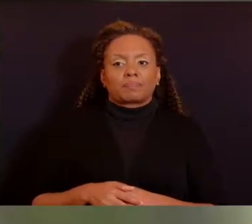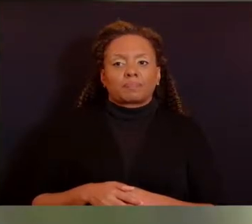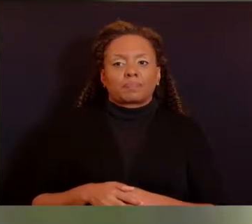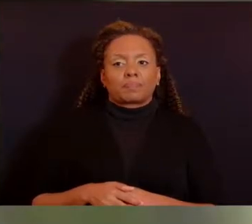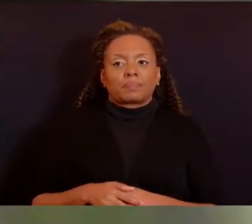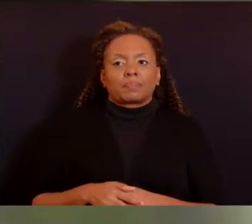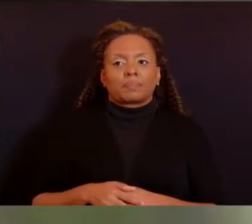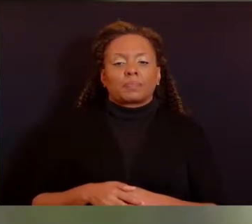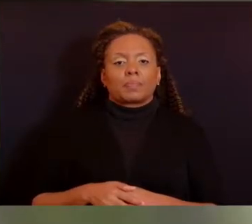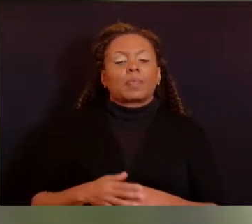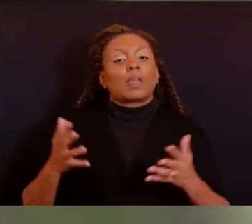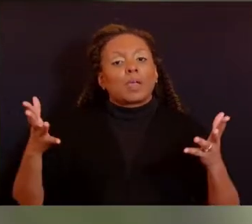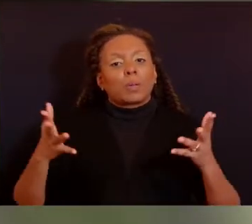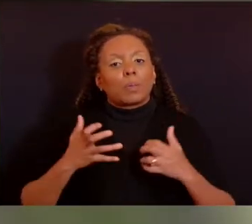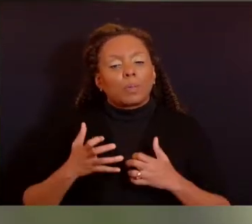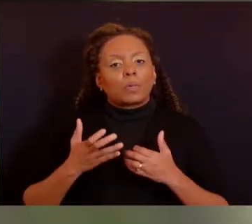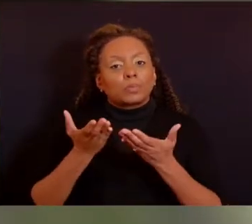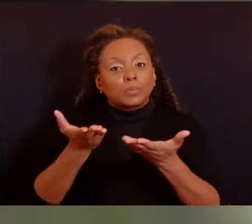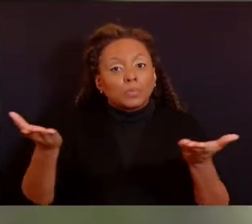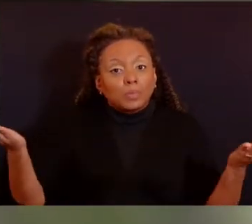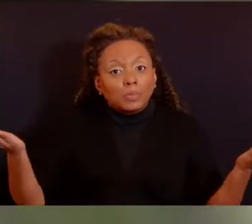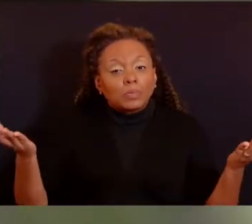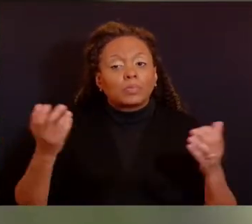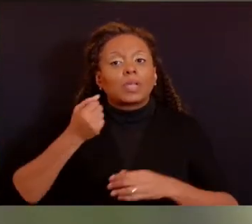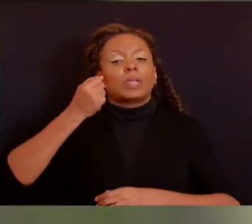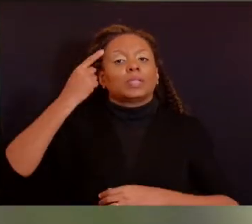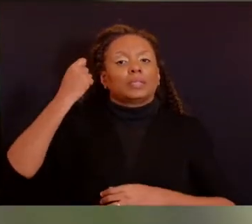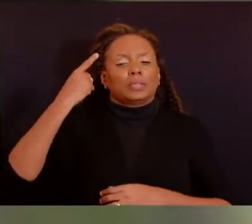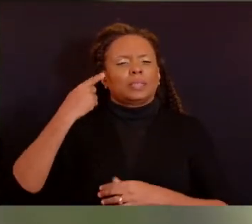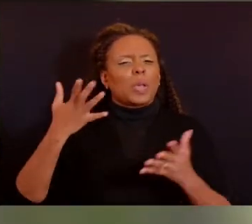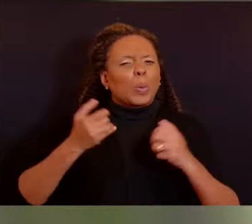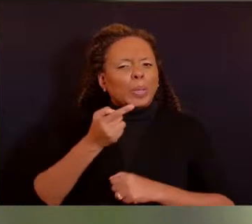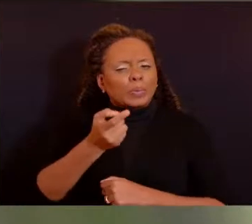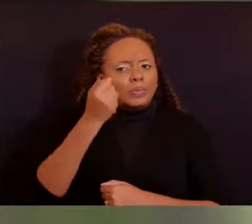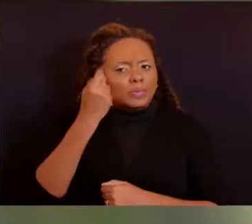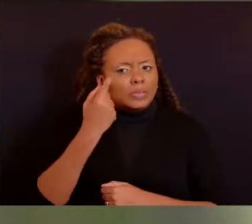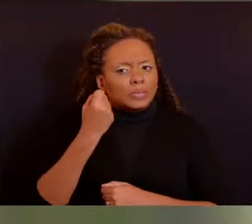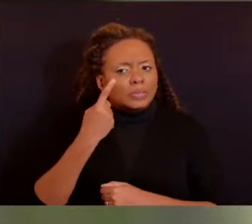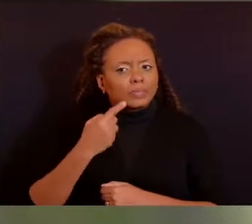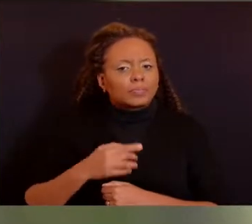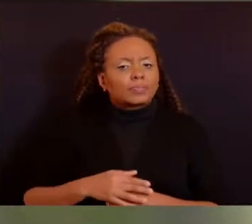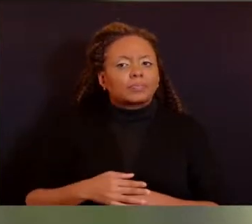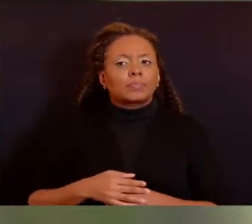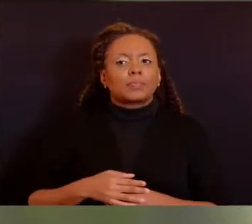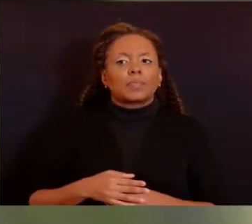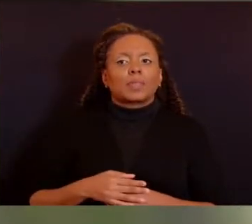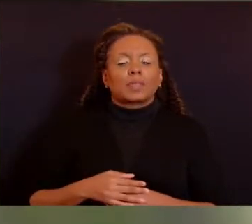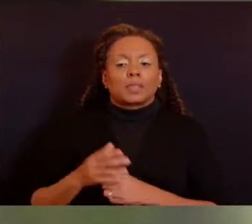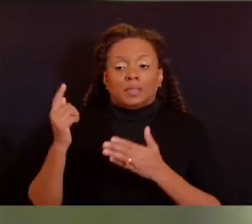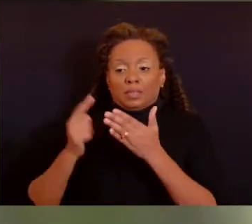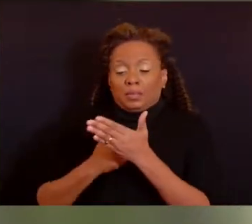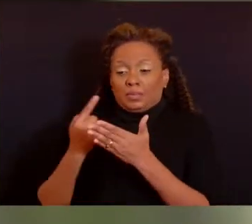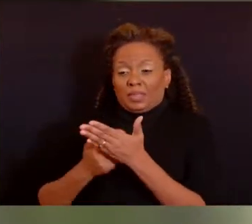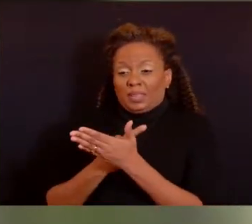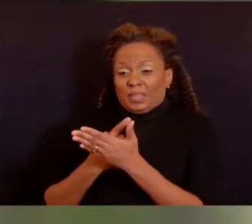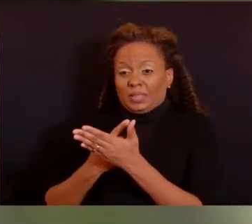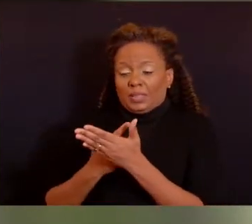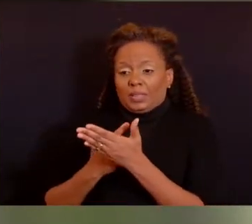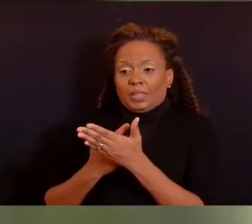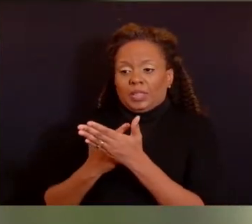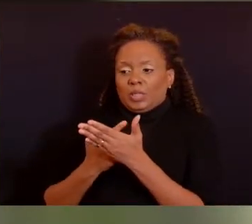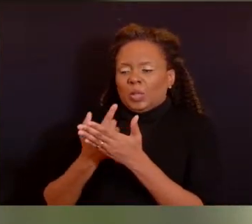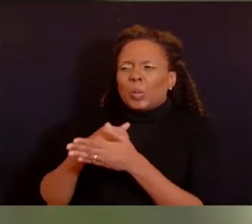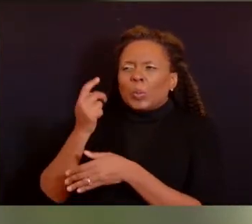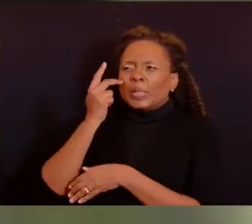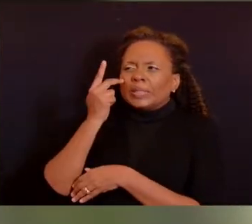our citizens to understand is that these features, because they're very small in nature, can spin up really